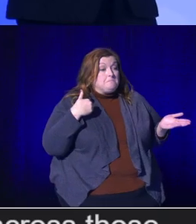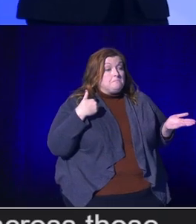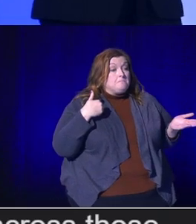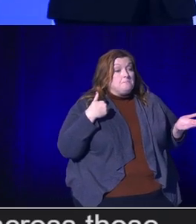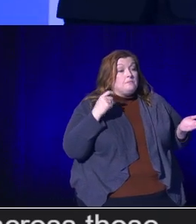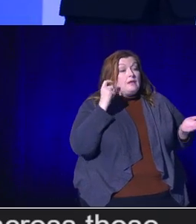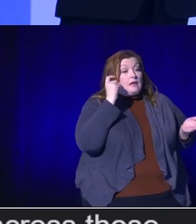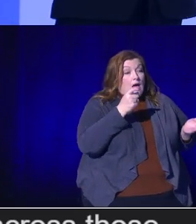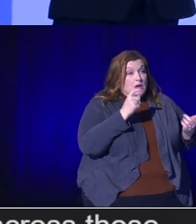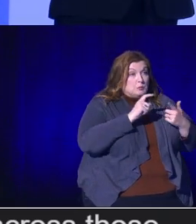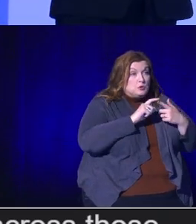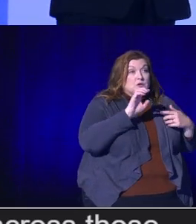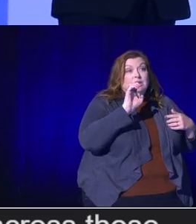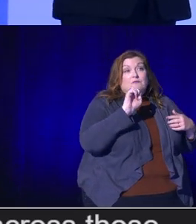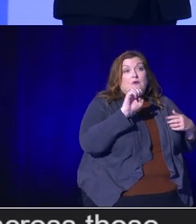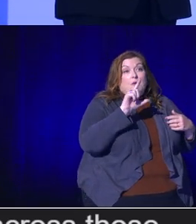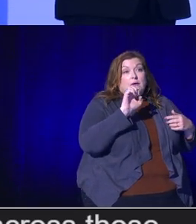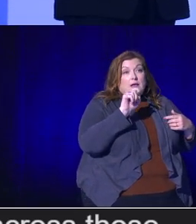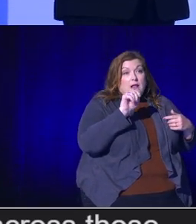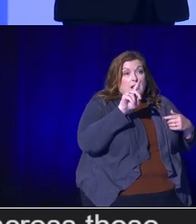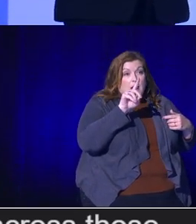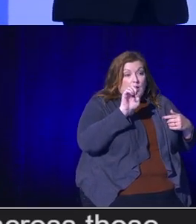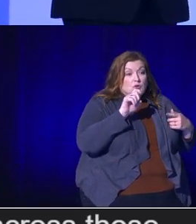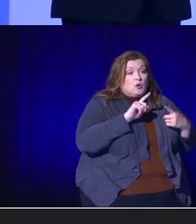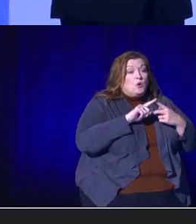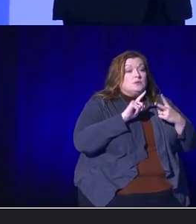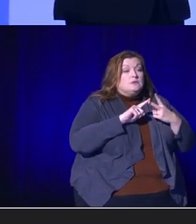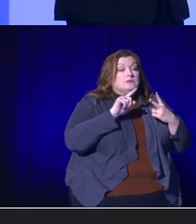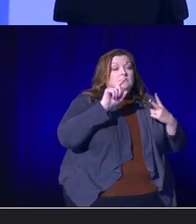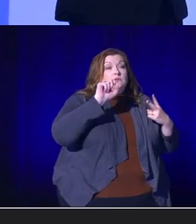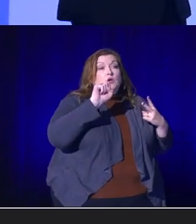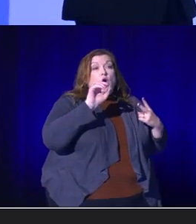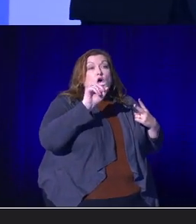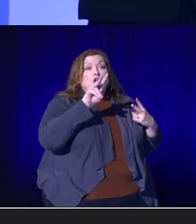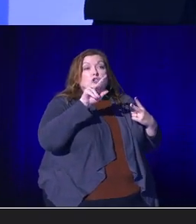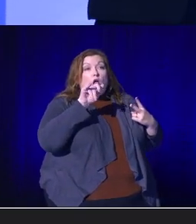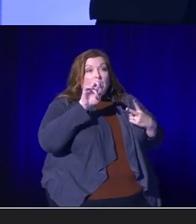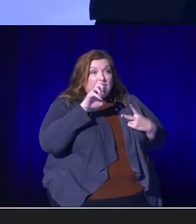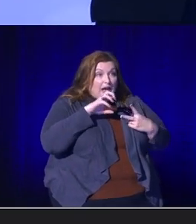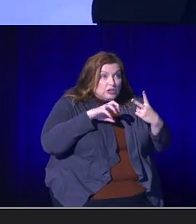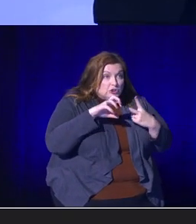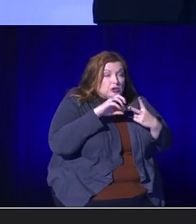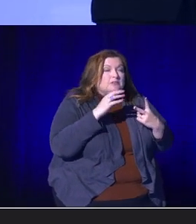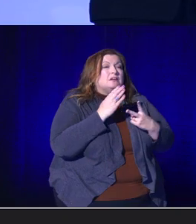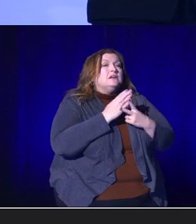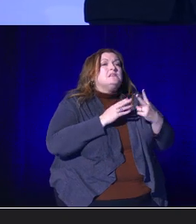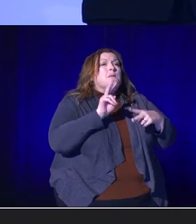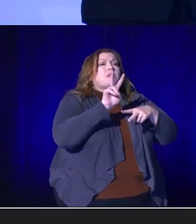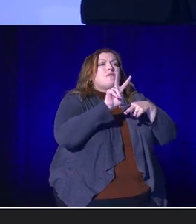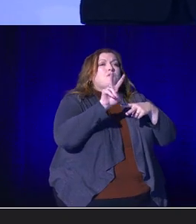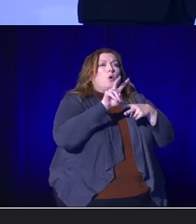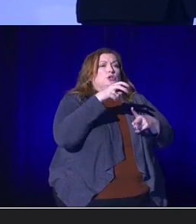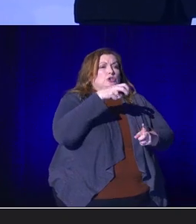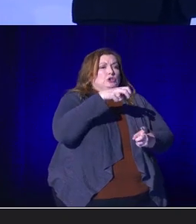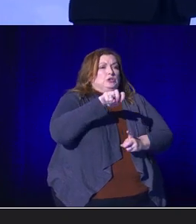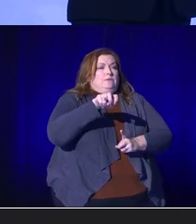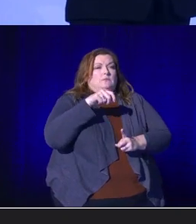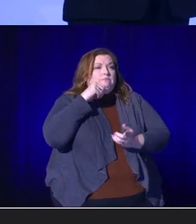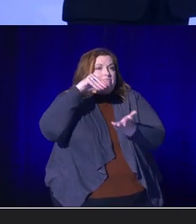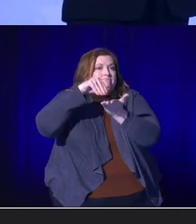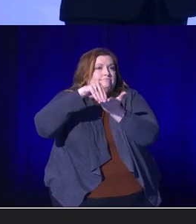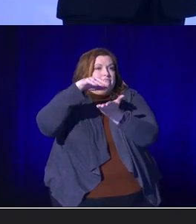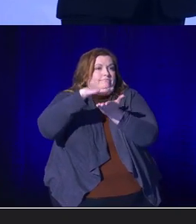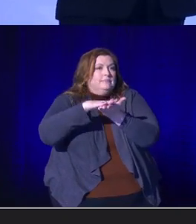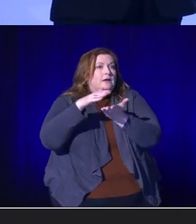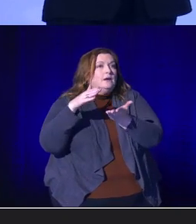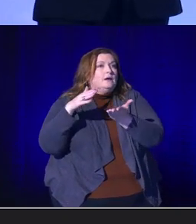from electrodes as well as solvation. There's a little bit of that voltage shift that we are still not capturing by